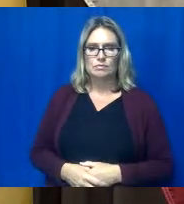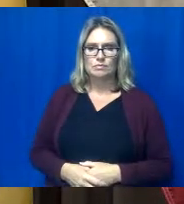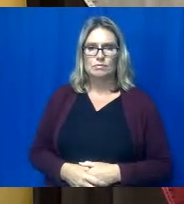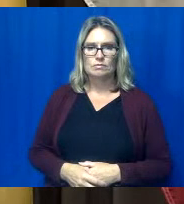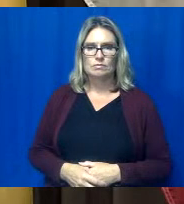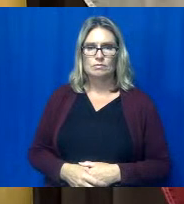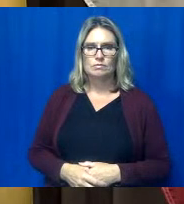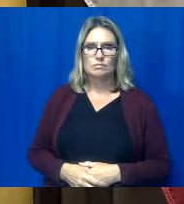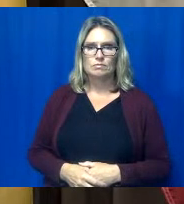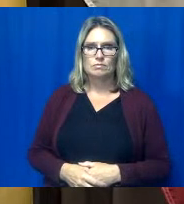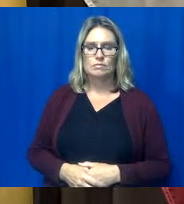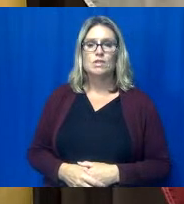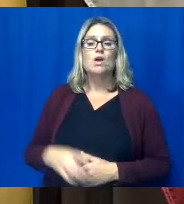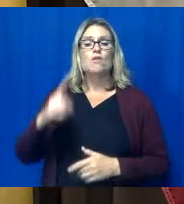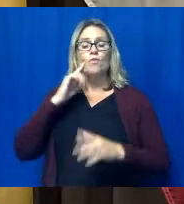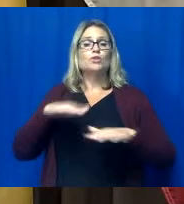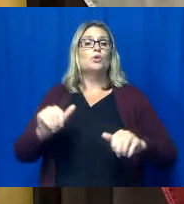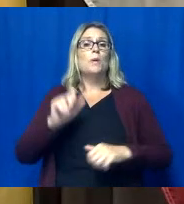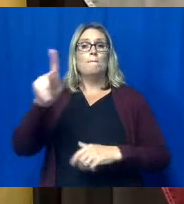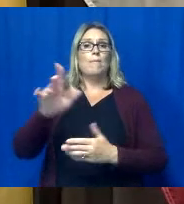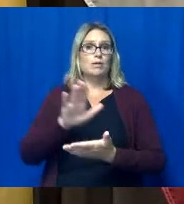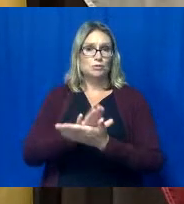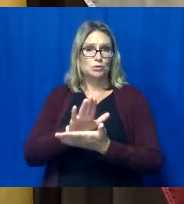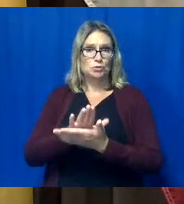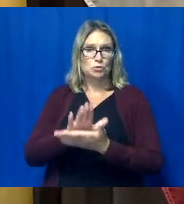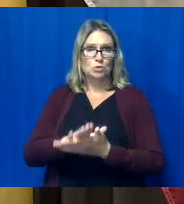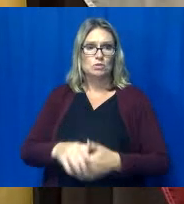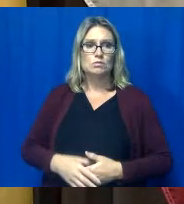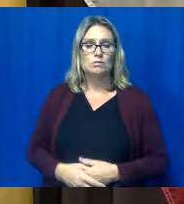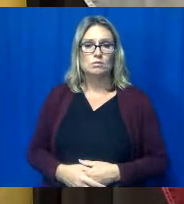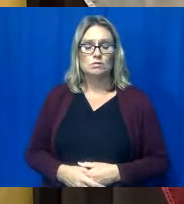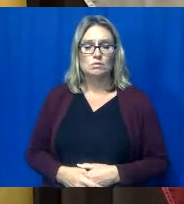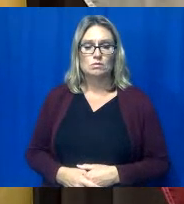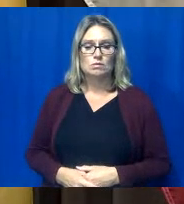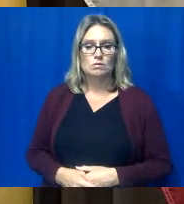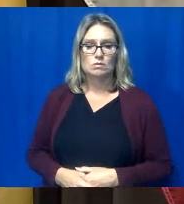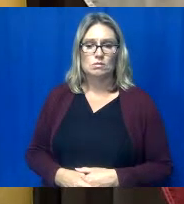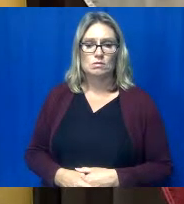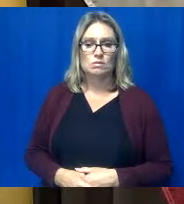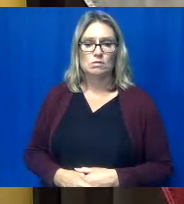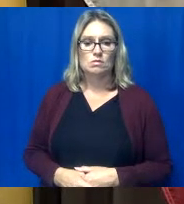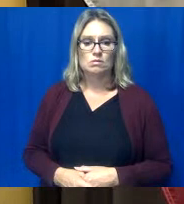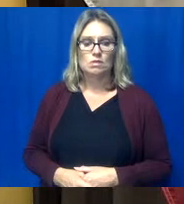pupils going back to school. And as mentioned by our colleagues, the Delta variant